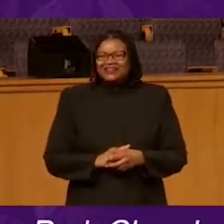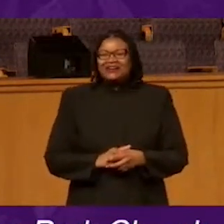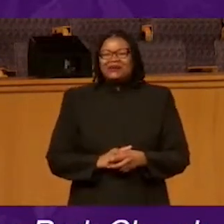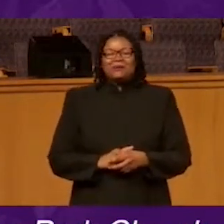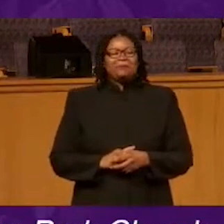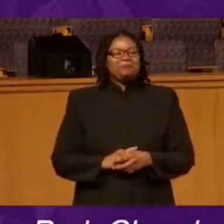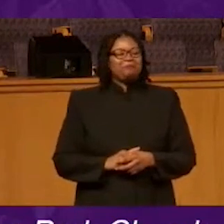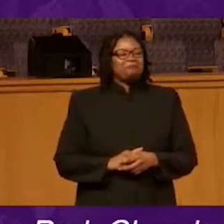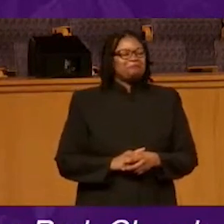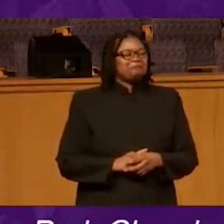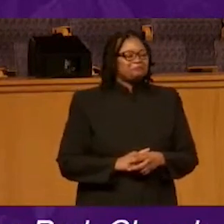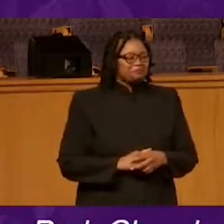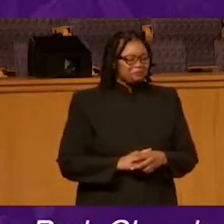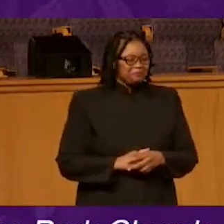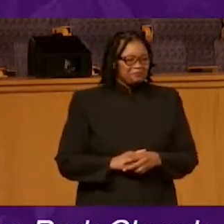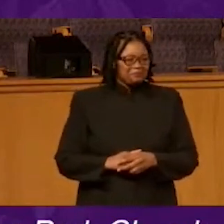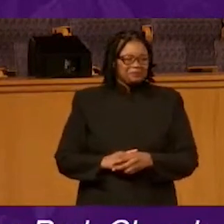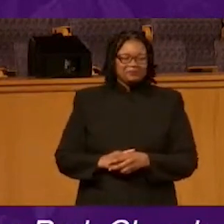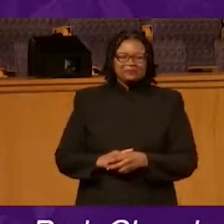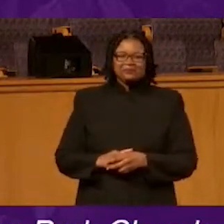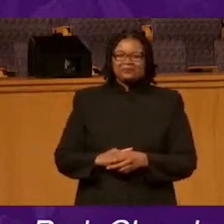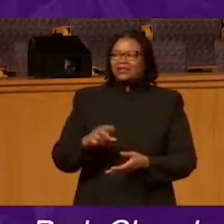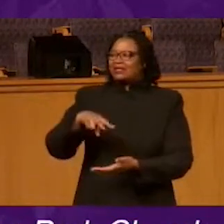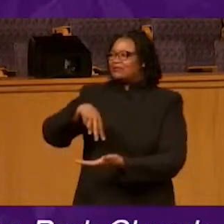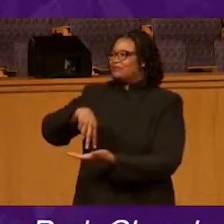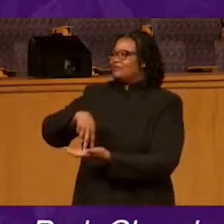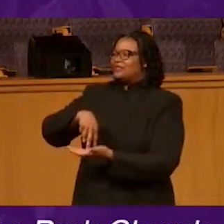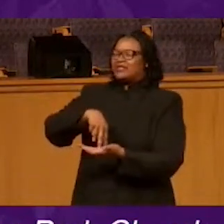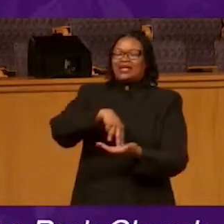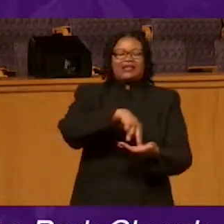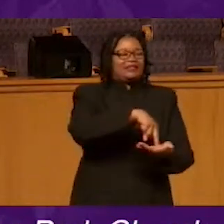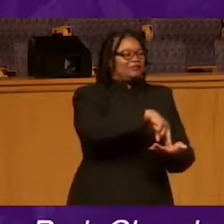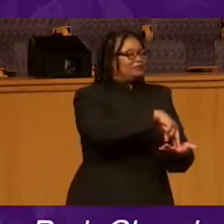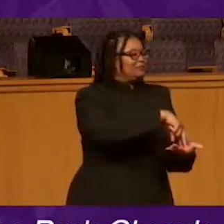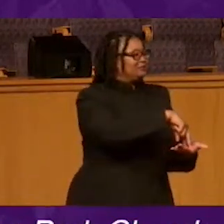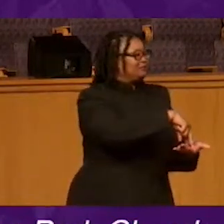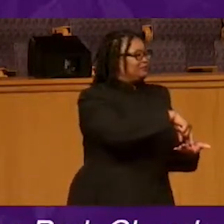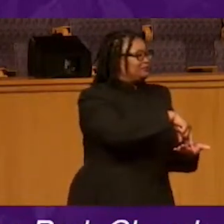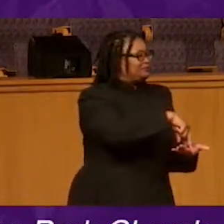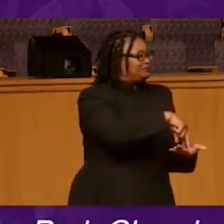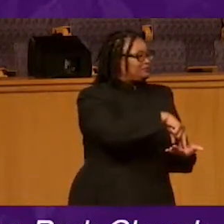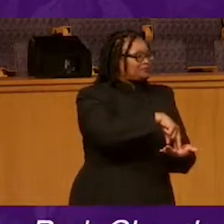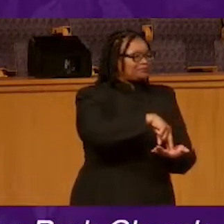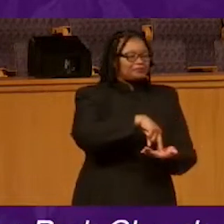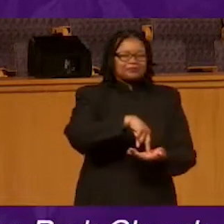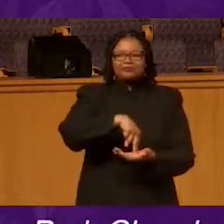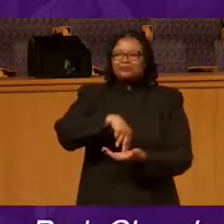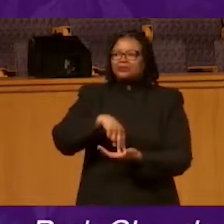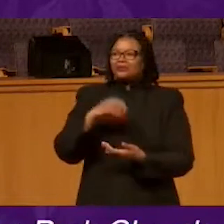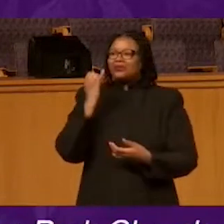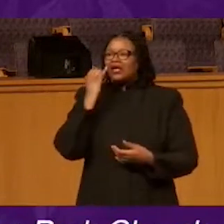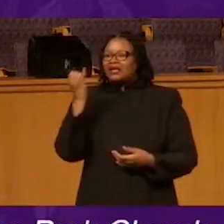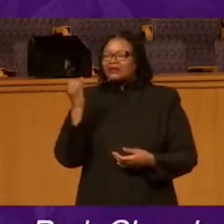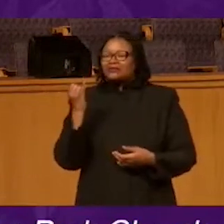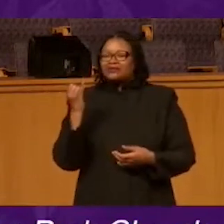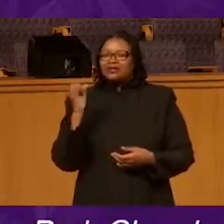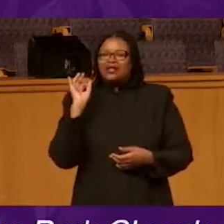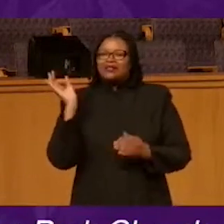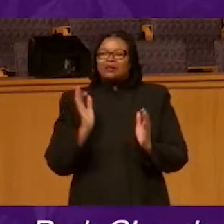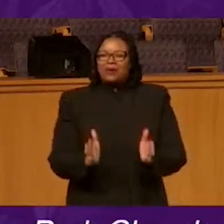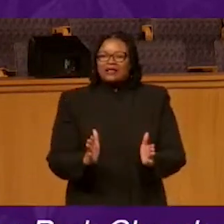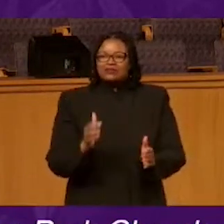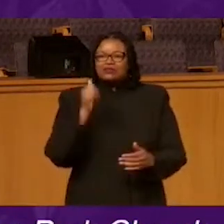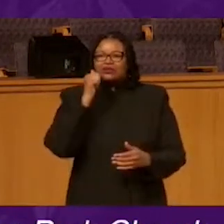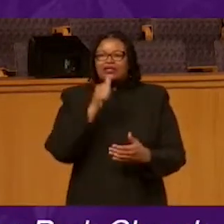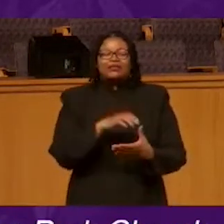Well, if if the pastor and the